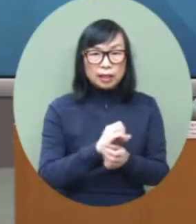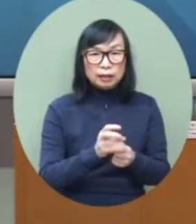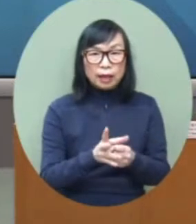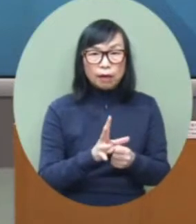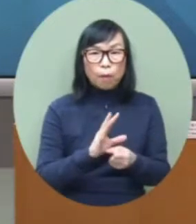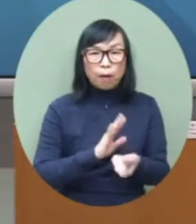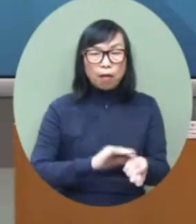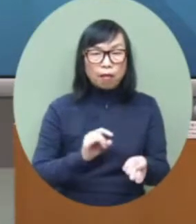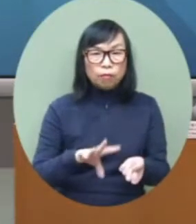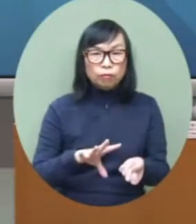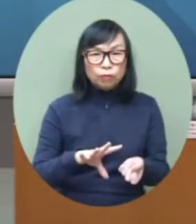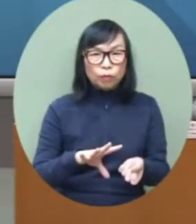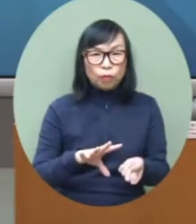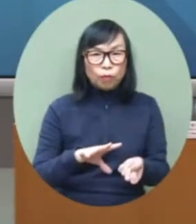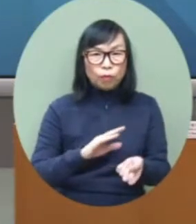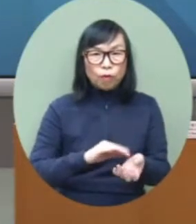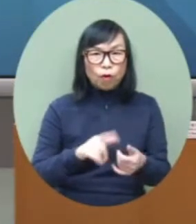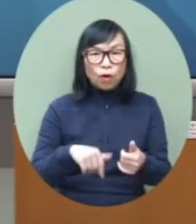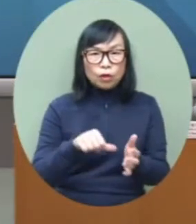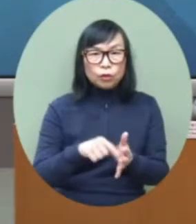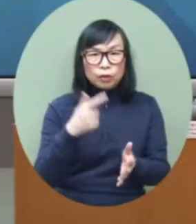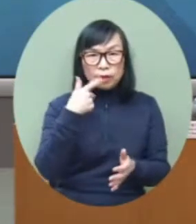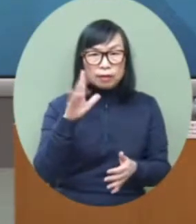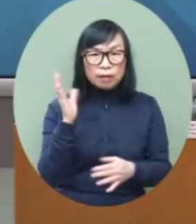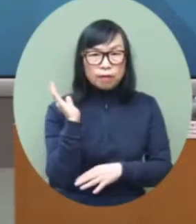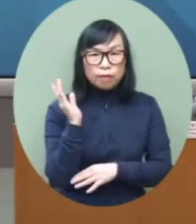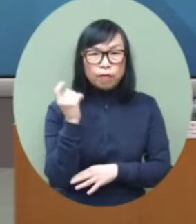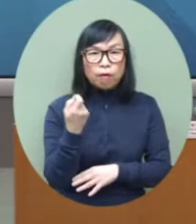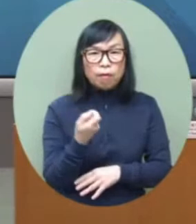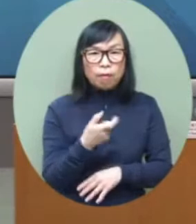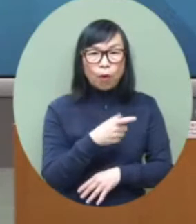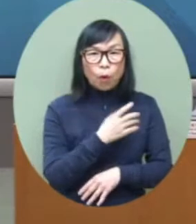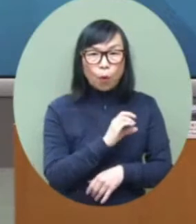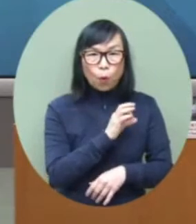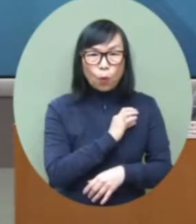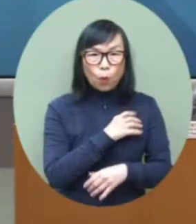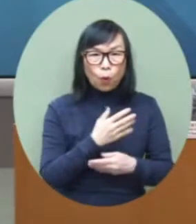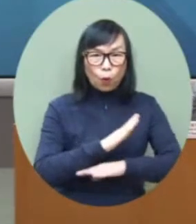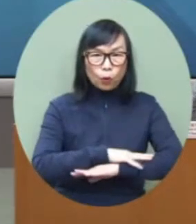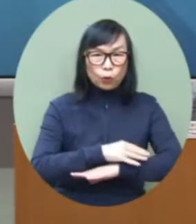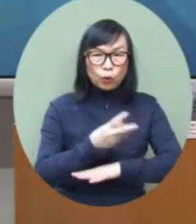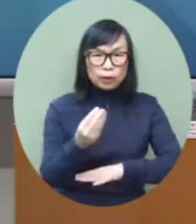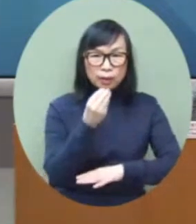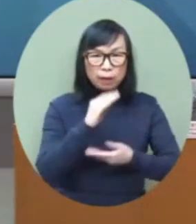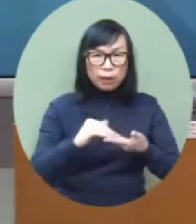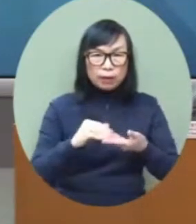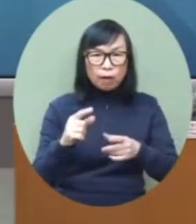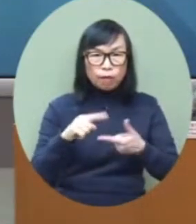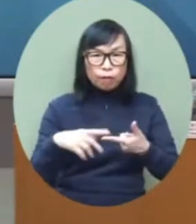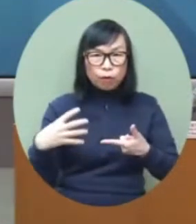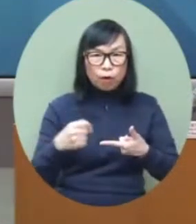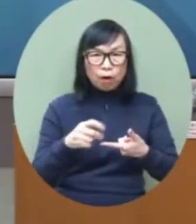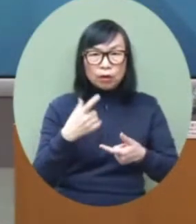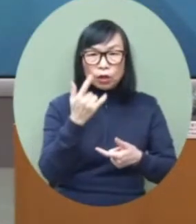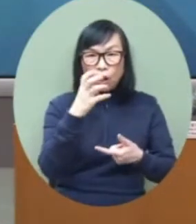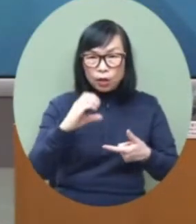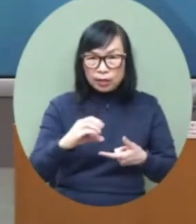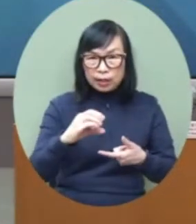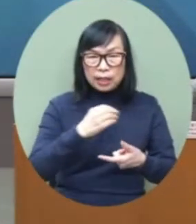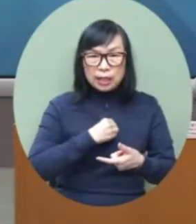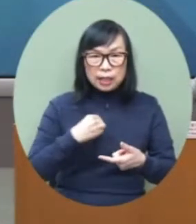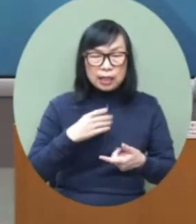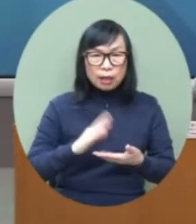Welcome to today's press conference on COVID-19. With us